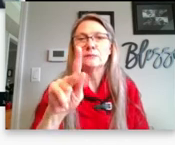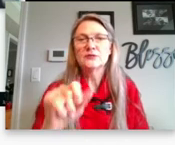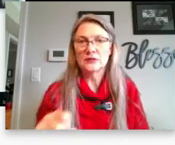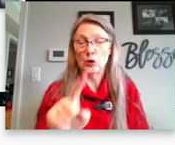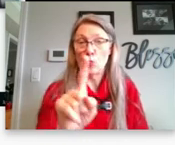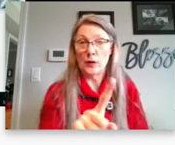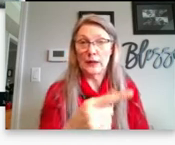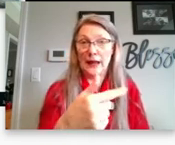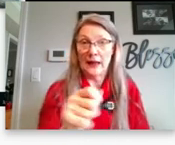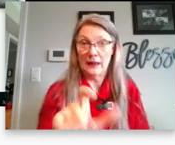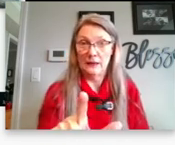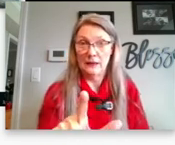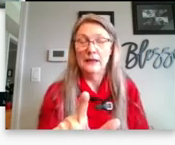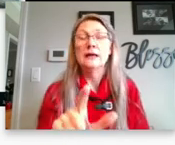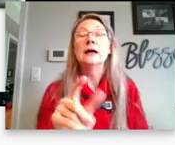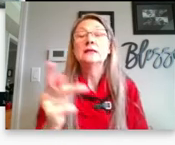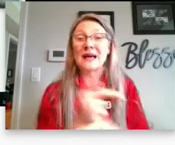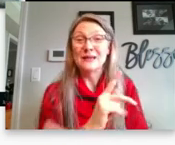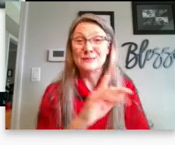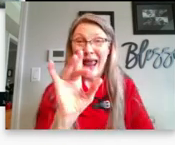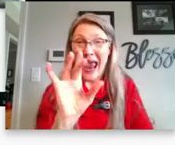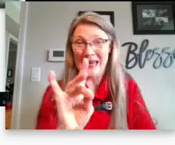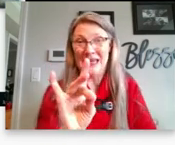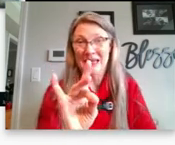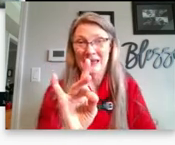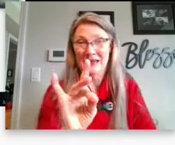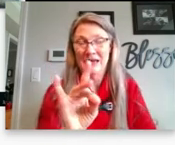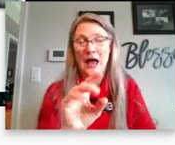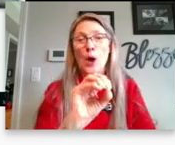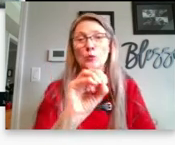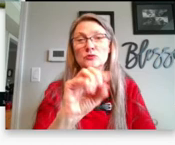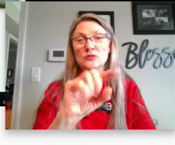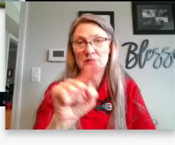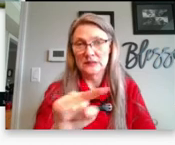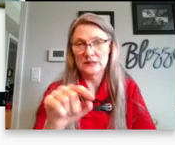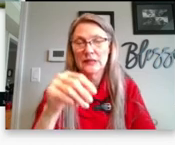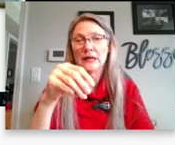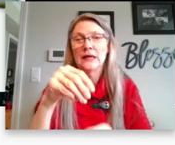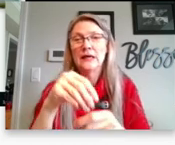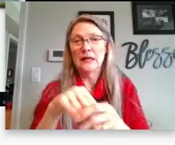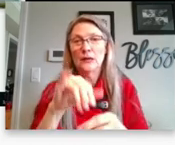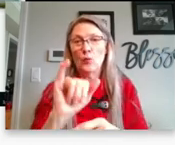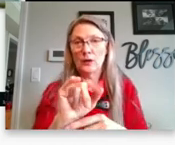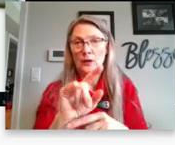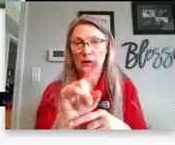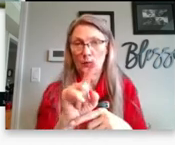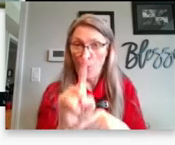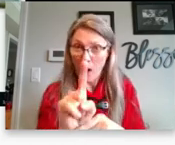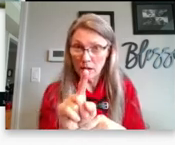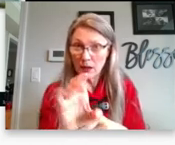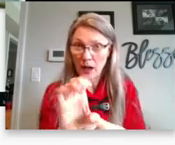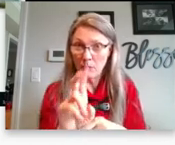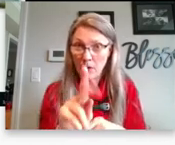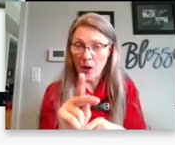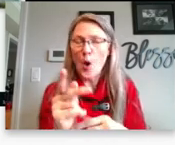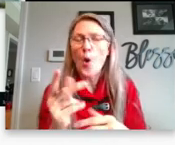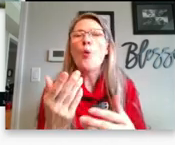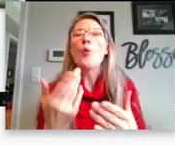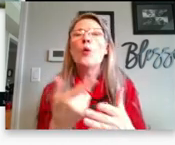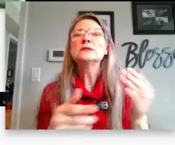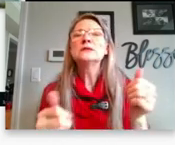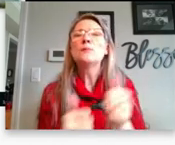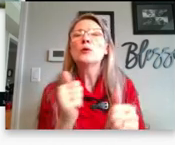fluid ounces. There's 8 fluid ounces in that cup. So if I'm thinking what would be most efficient out of my strategies,